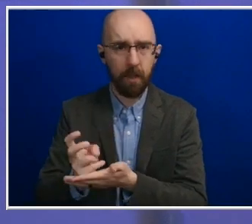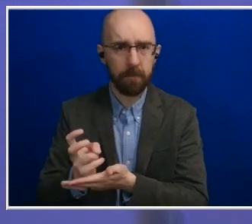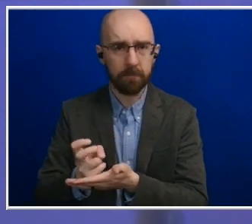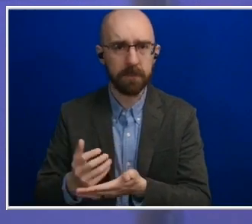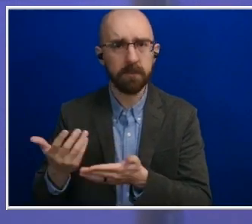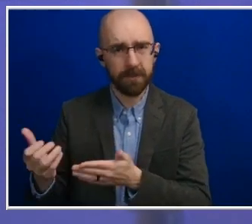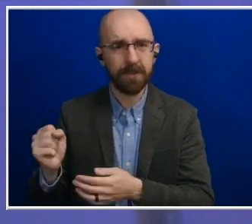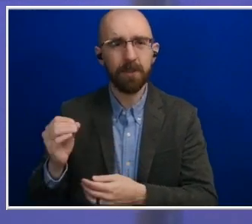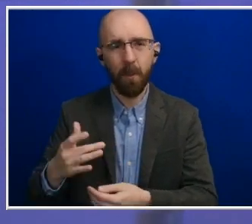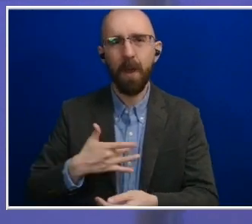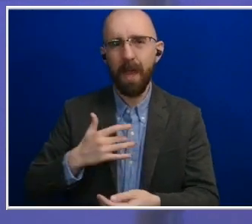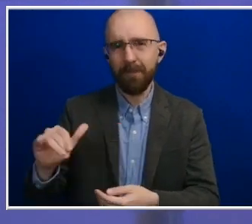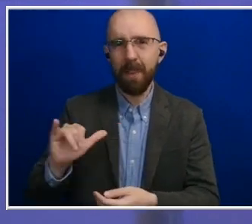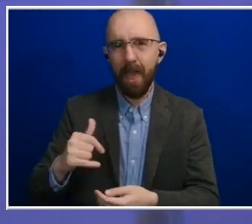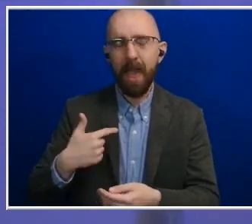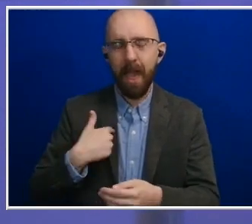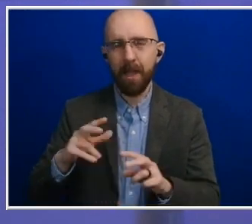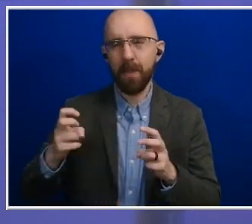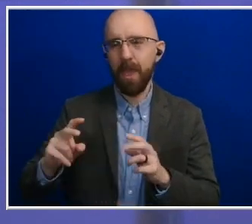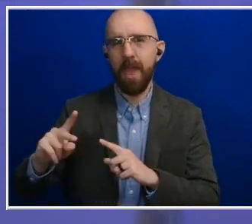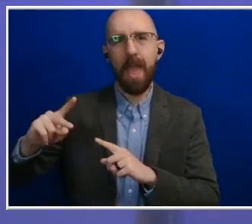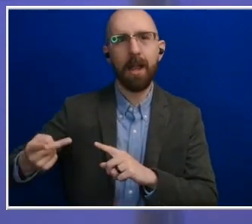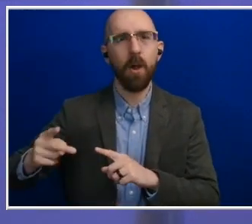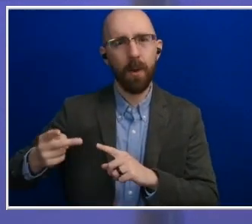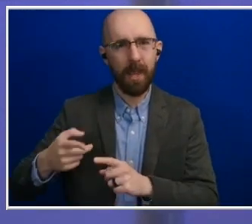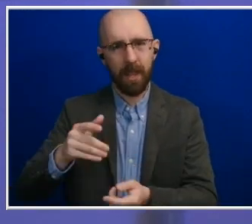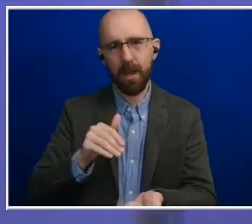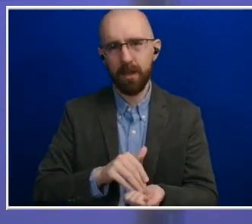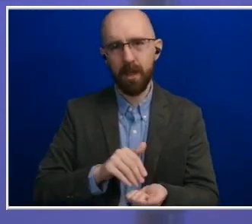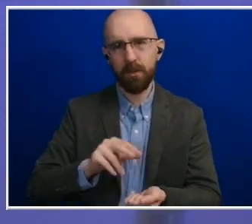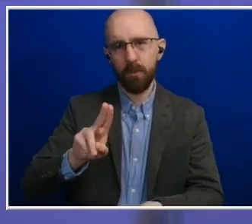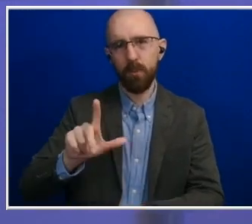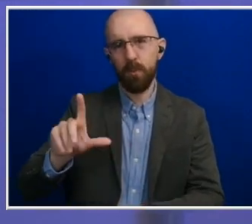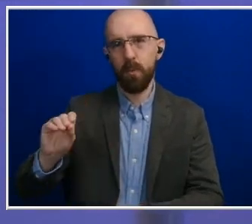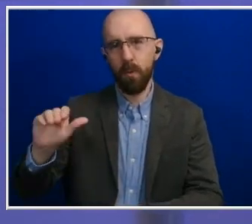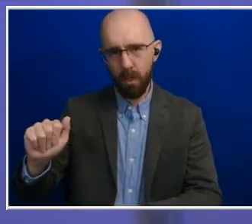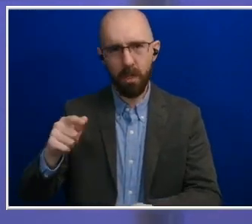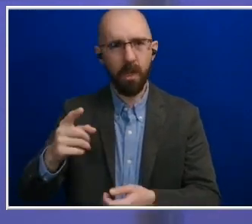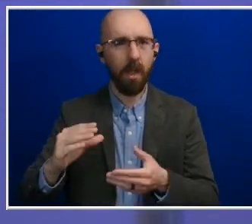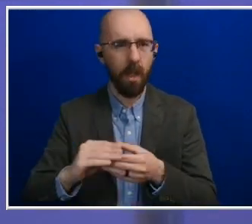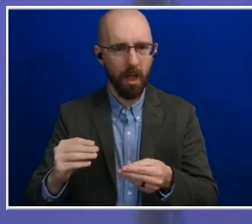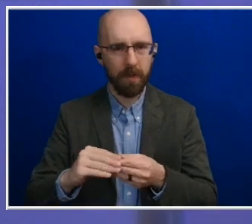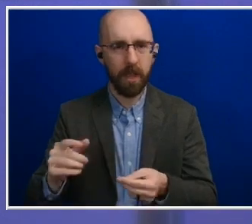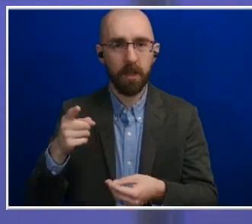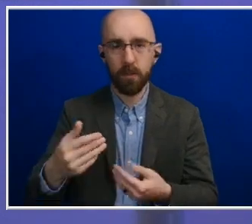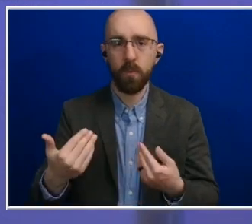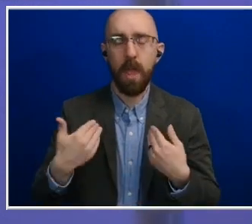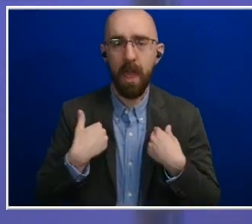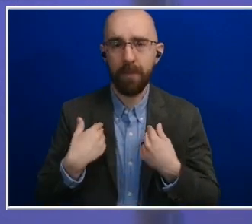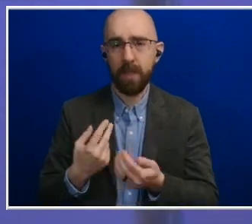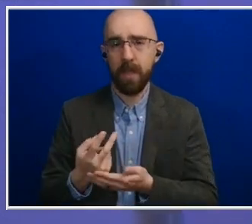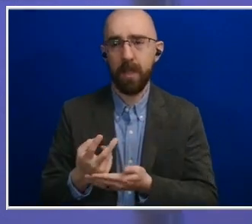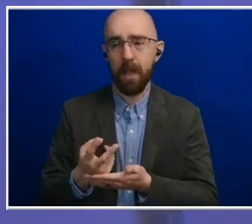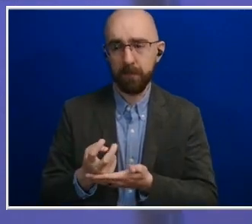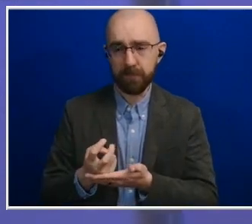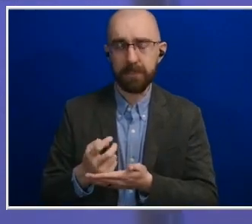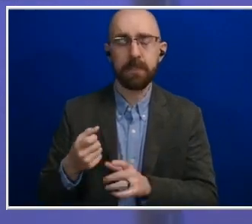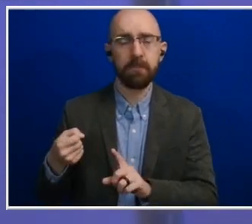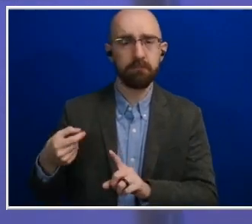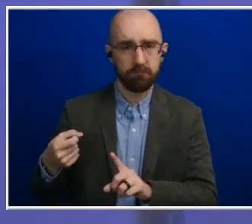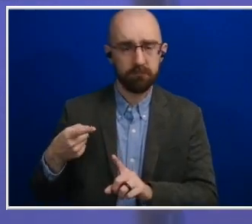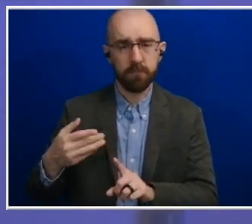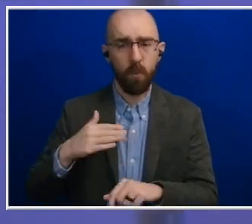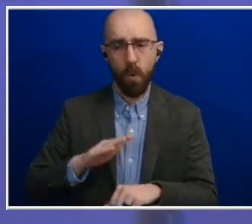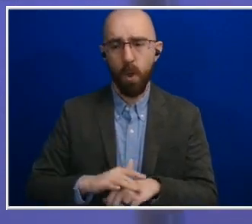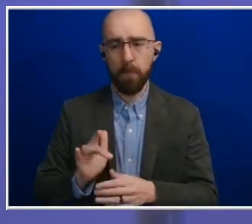I'm echoing Dr. Joa's comments that, if you have epilepsy and then you're just on these medications and they're not